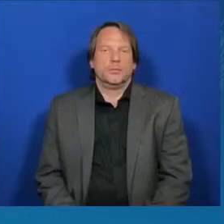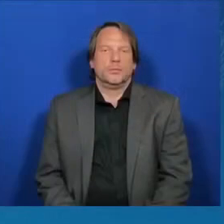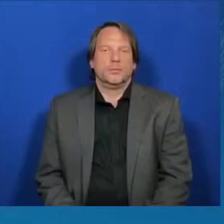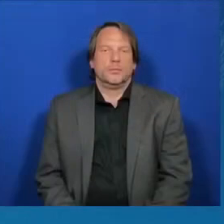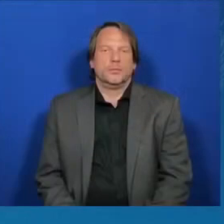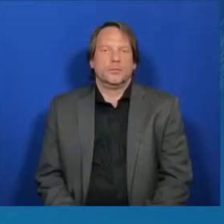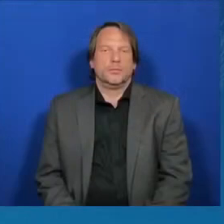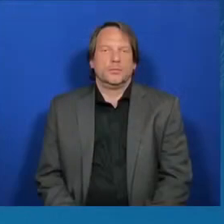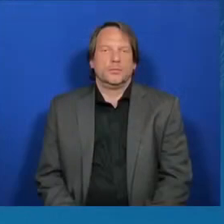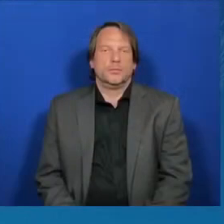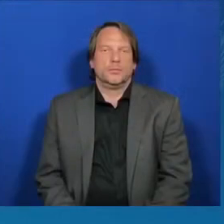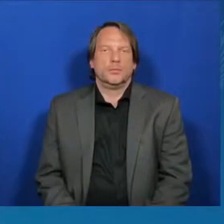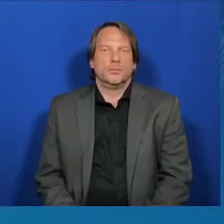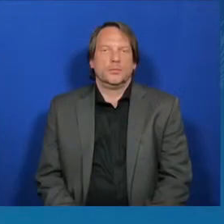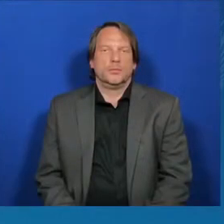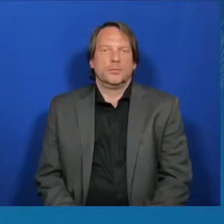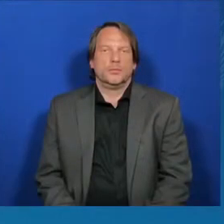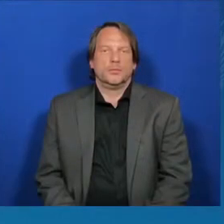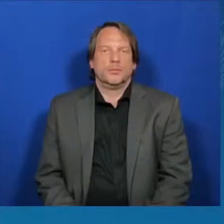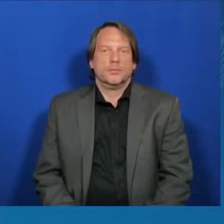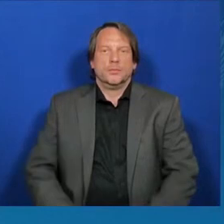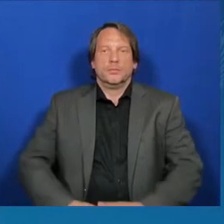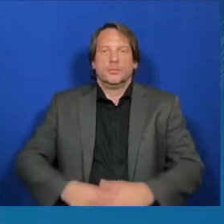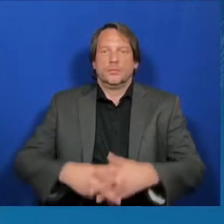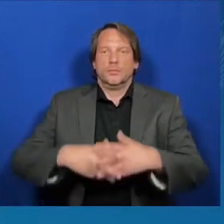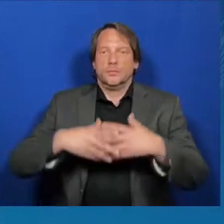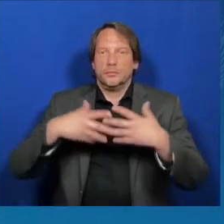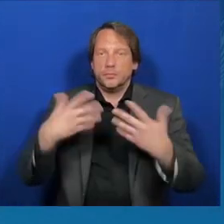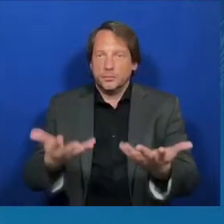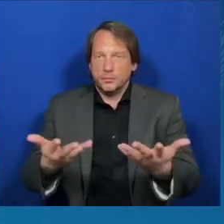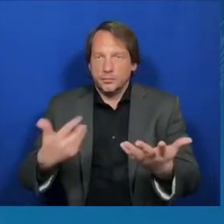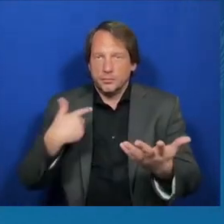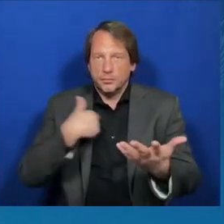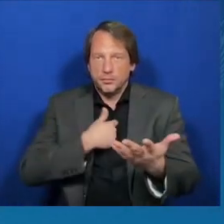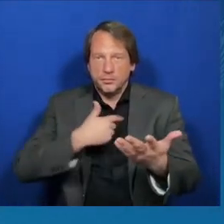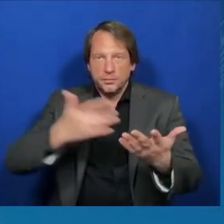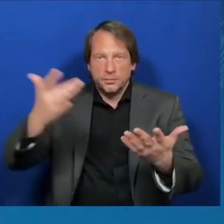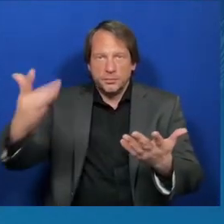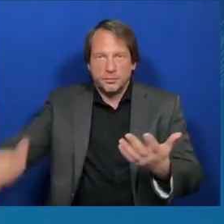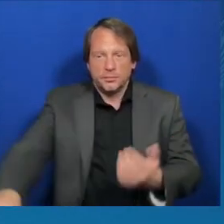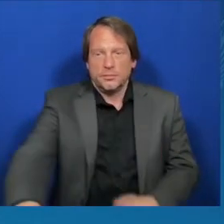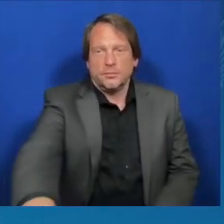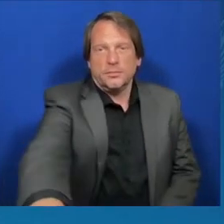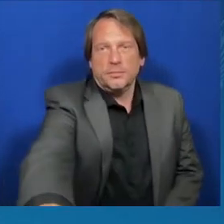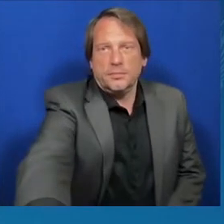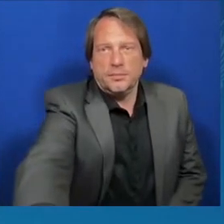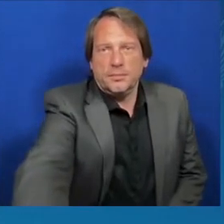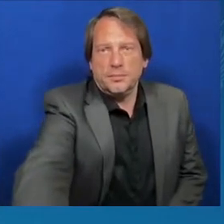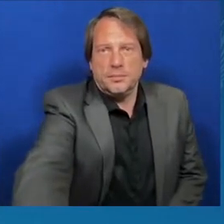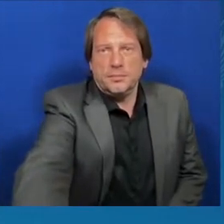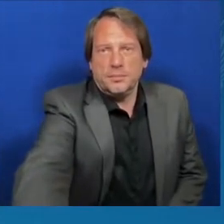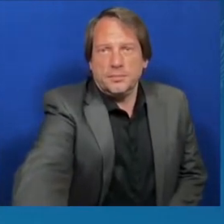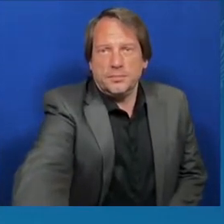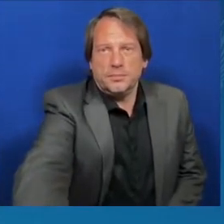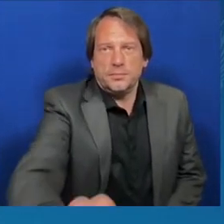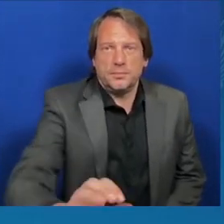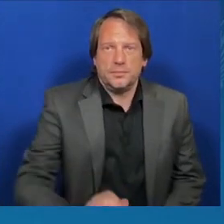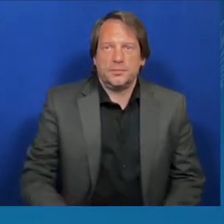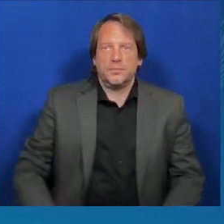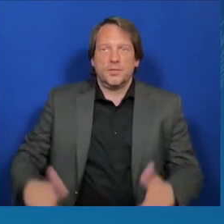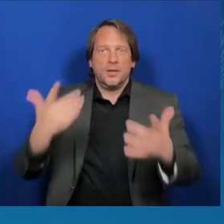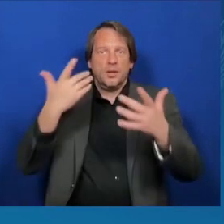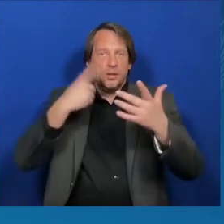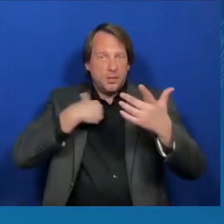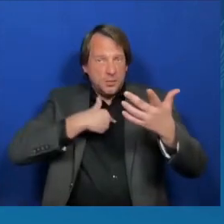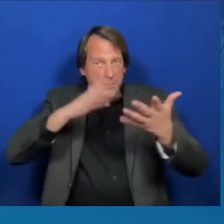And are we being smart in terms of how we allow people to share that information so that